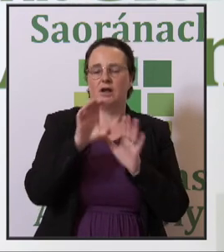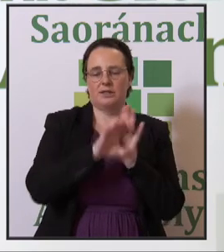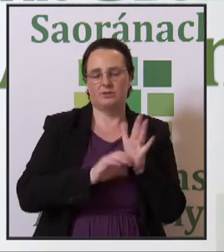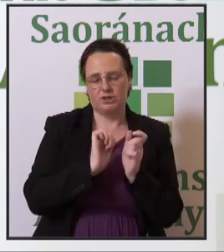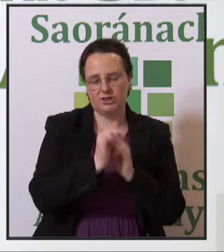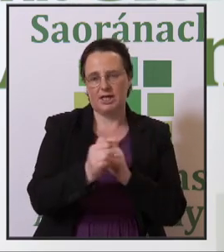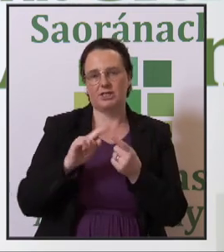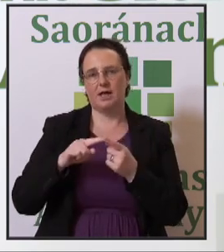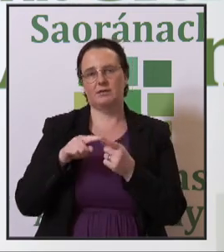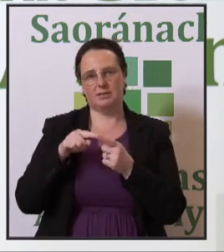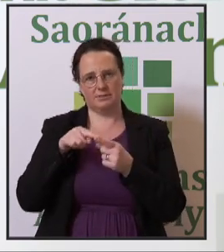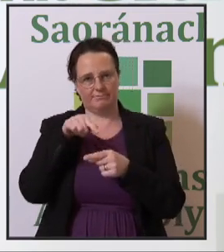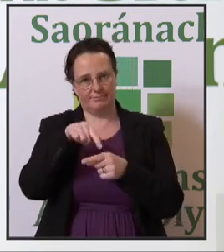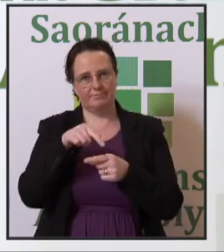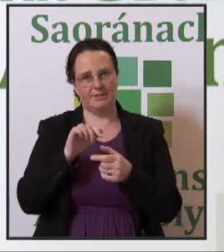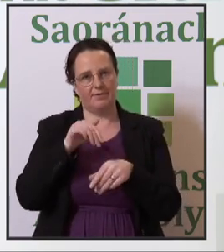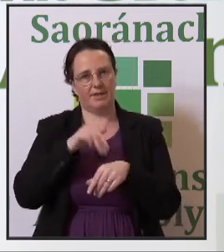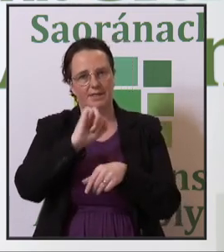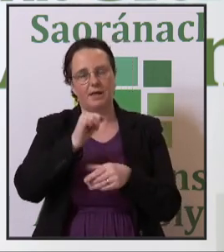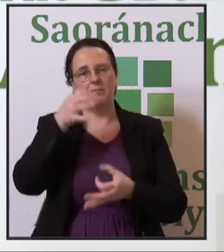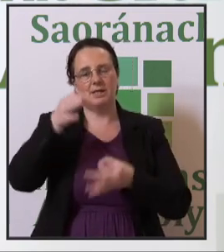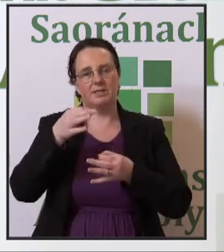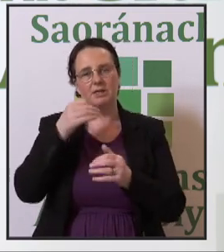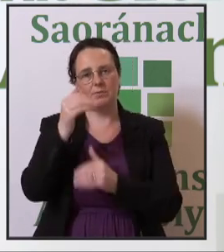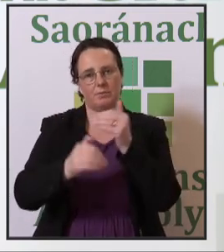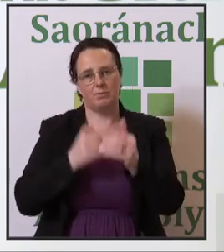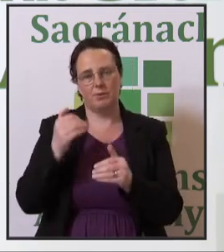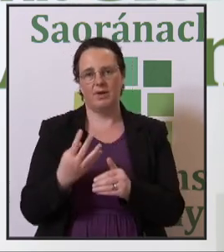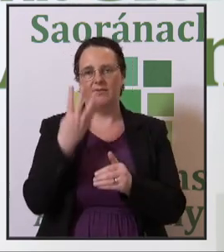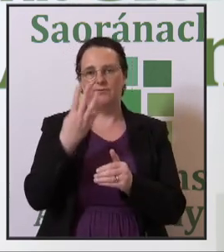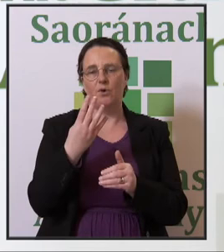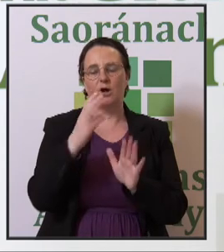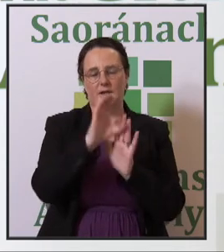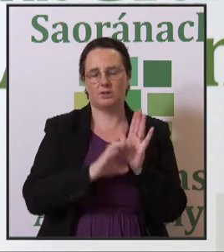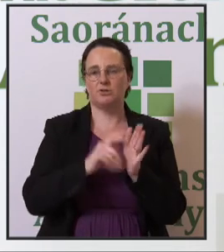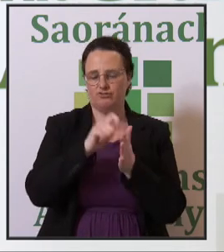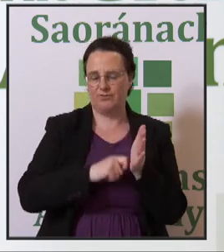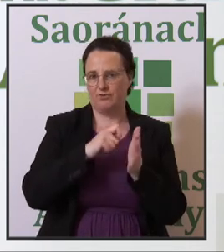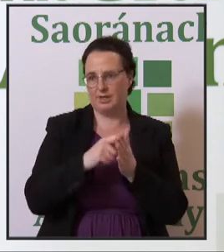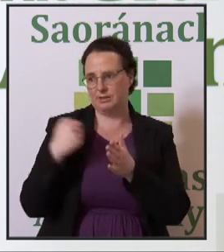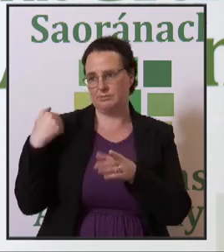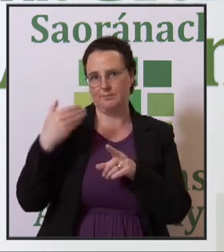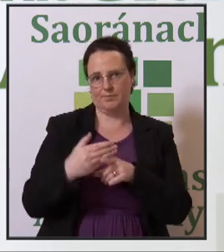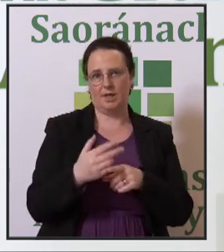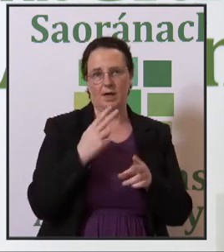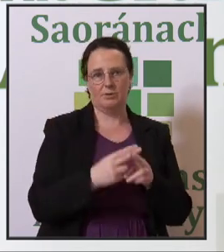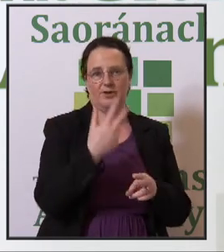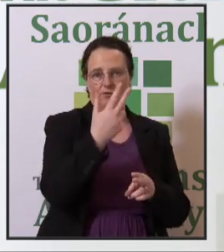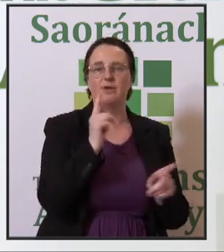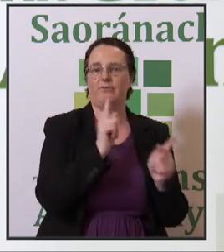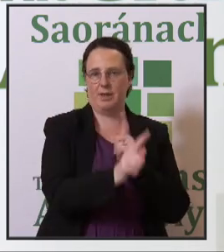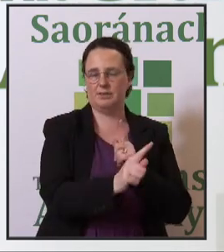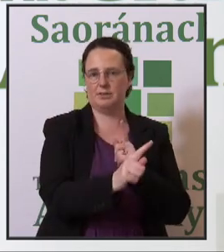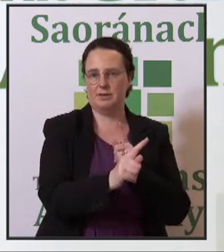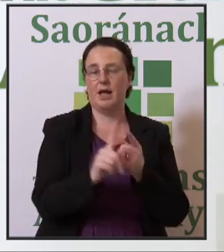political processes. To date, they have led to four constitutional referendums in Ireland, three of which have passed, as